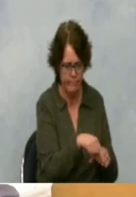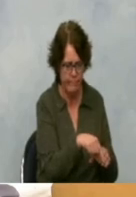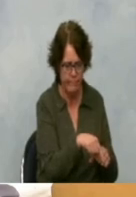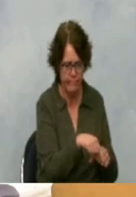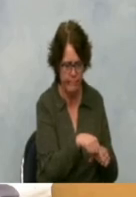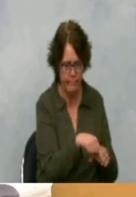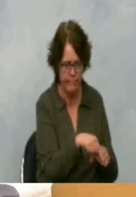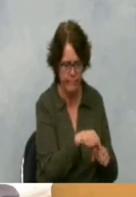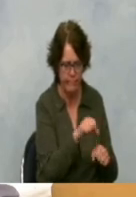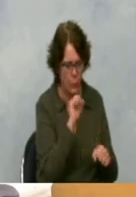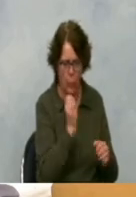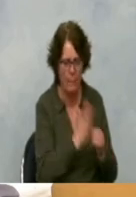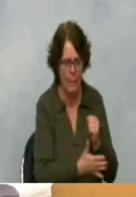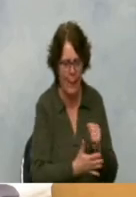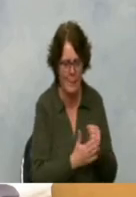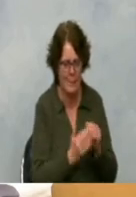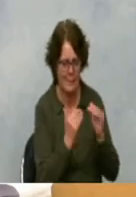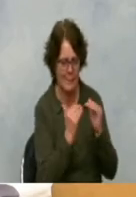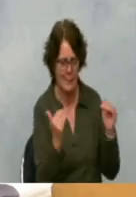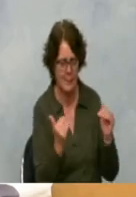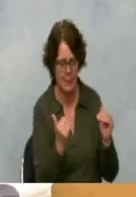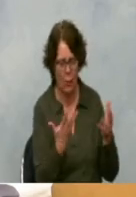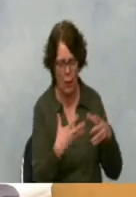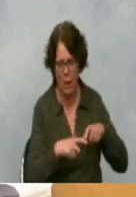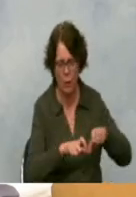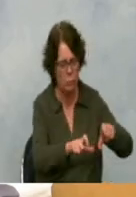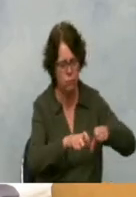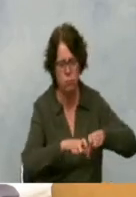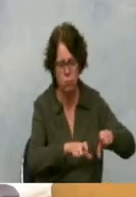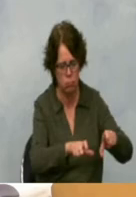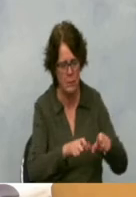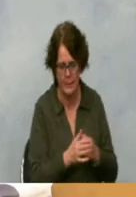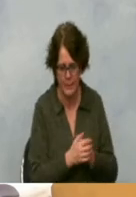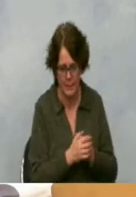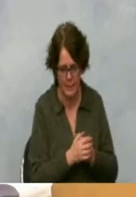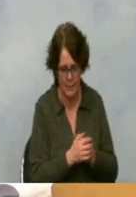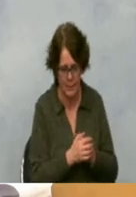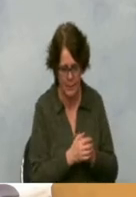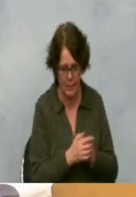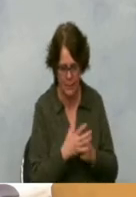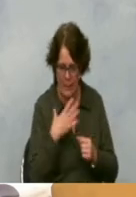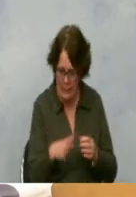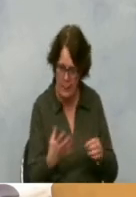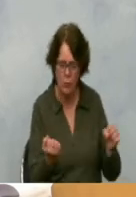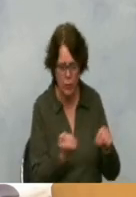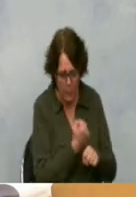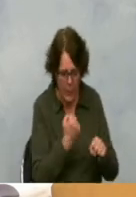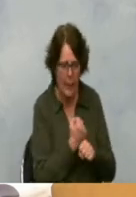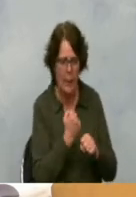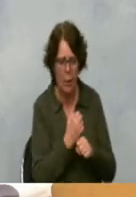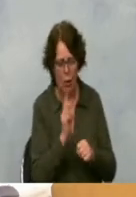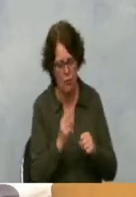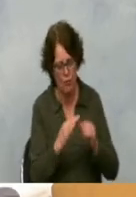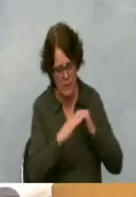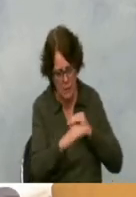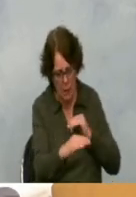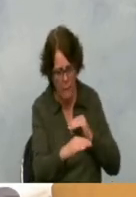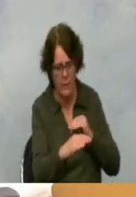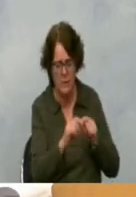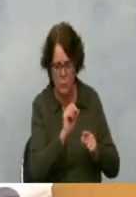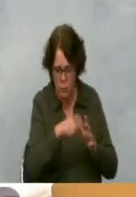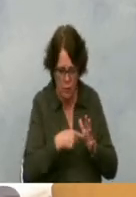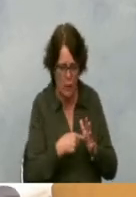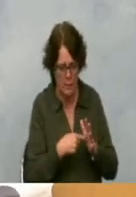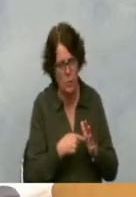going to pass muster, right, or have any kind of longevity, right, in terms of a repair or putting in place a resurfacing project for roads. So